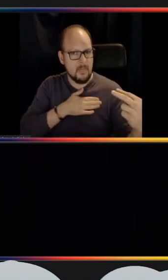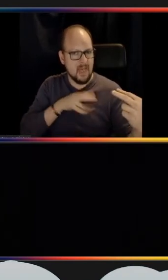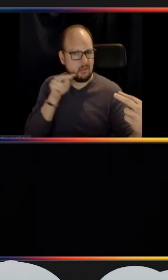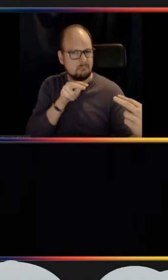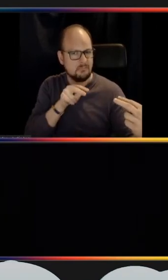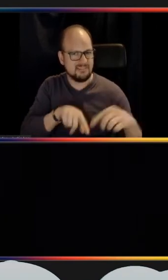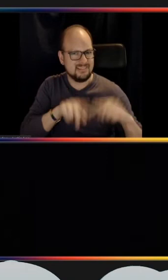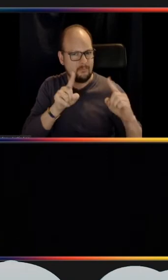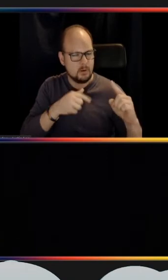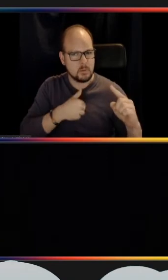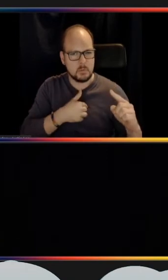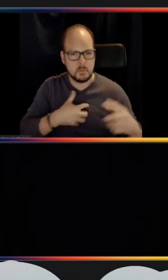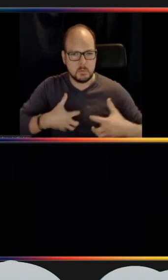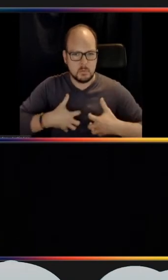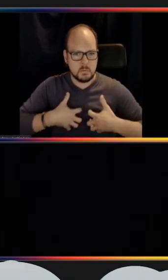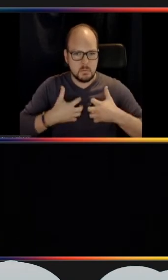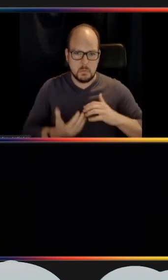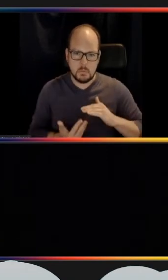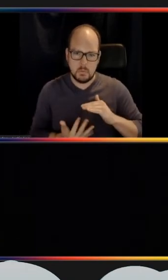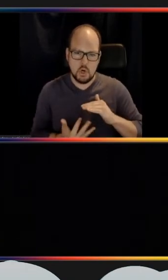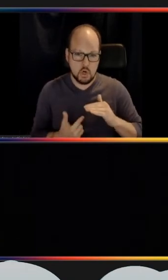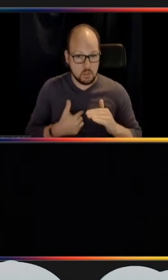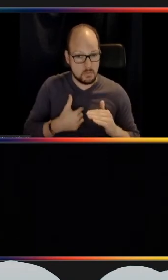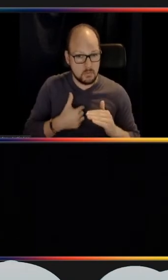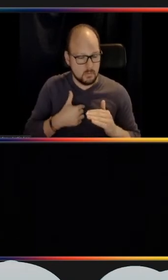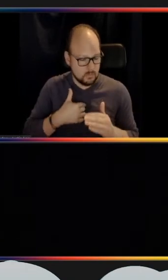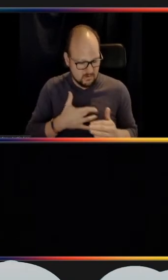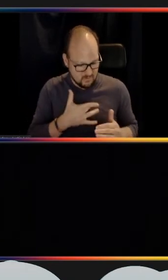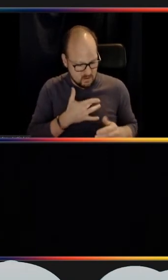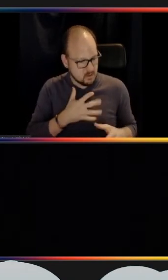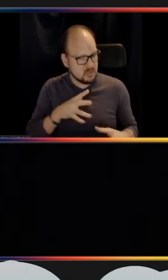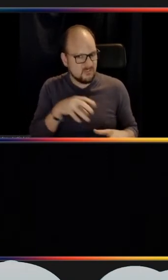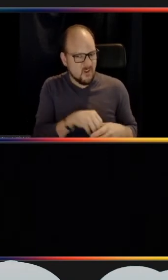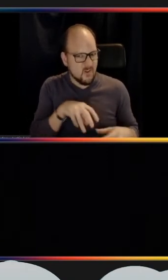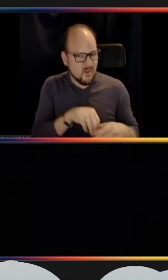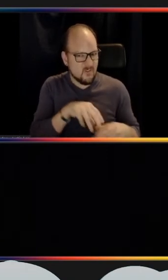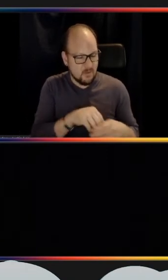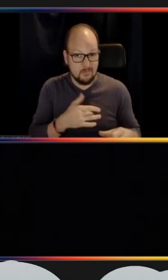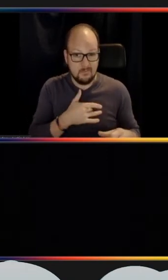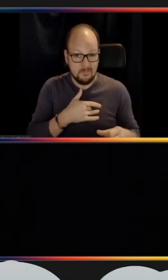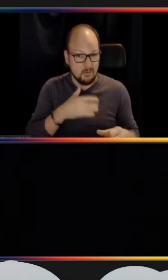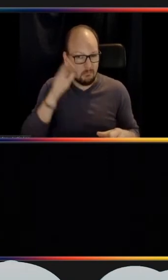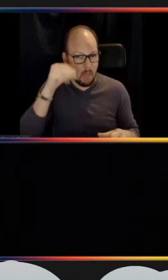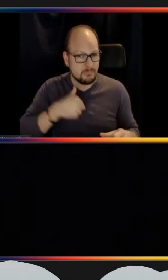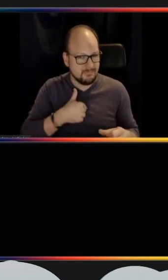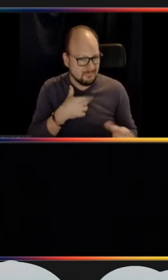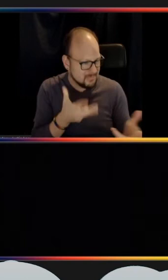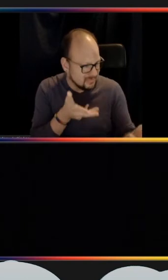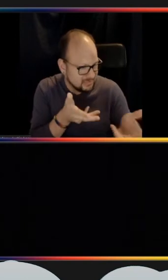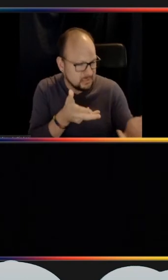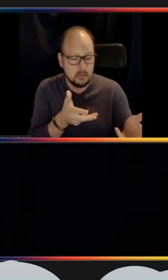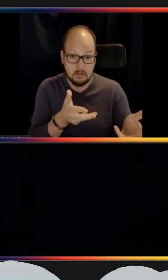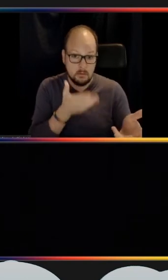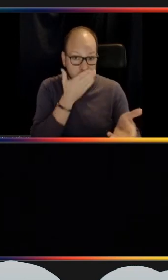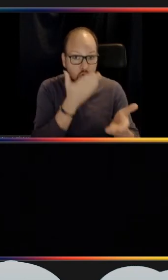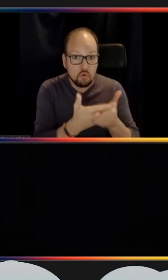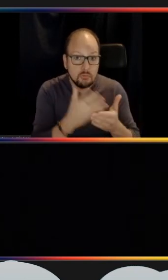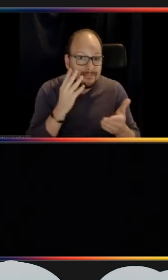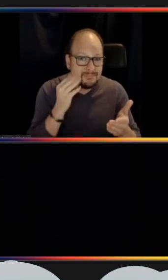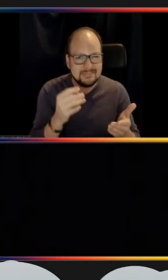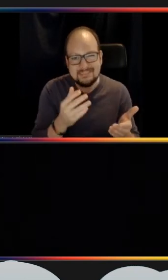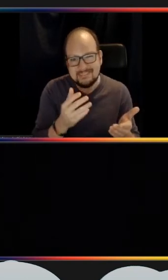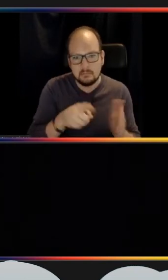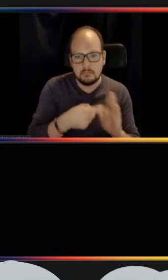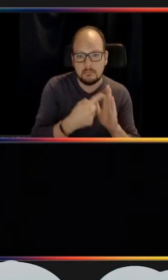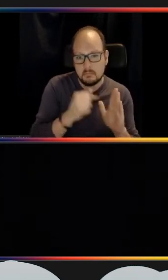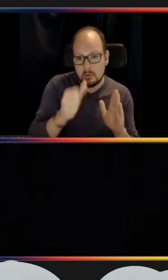really passionate and angry and get my feelings very involved, and then it's not constructive. So the idea of trying to see it